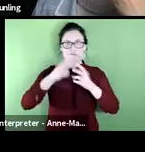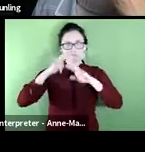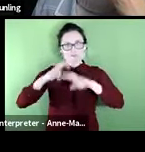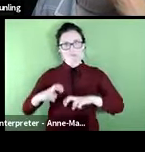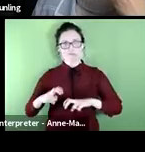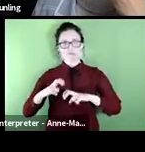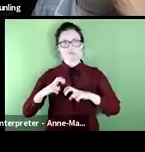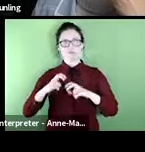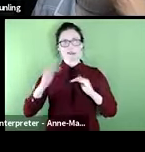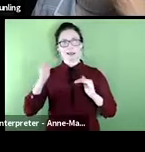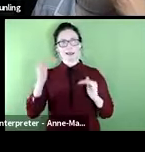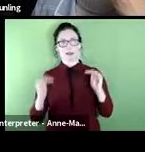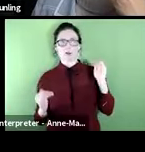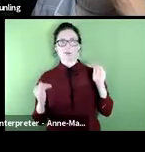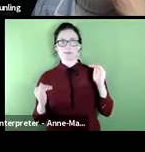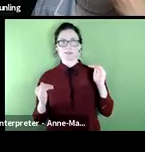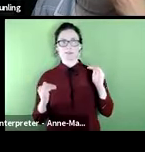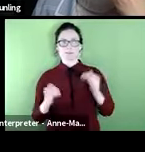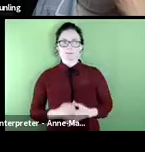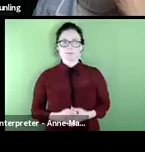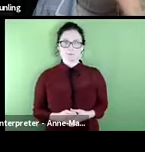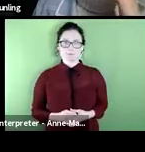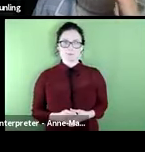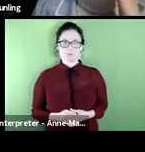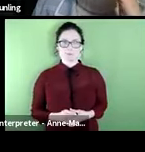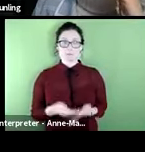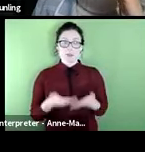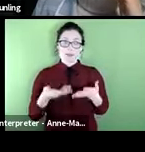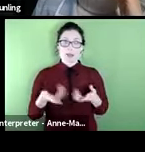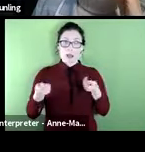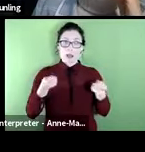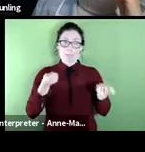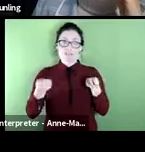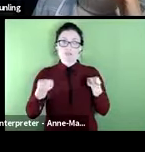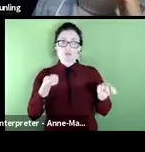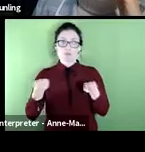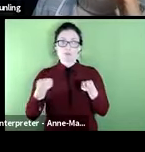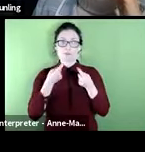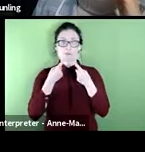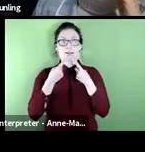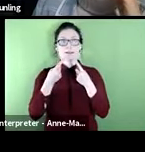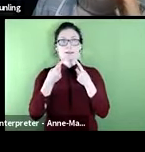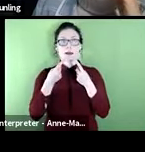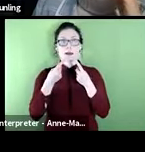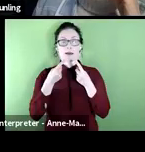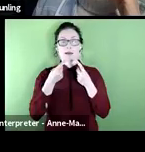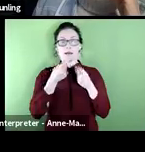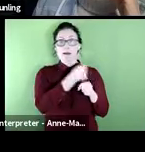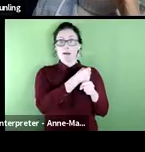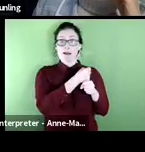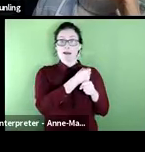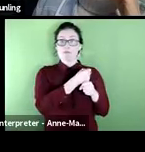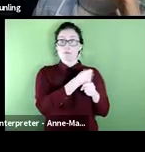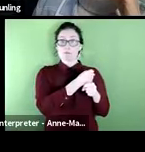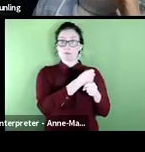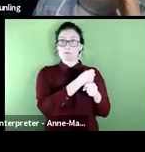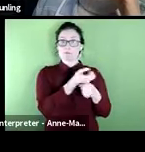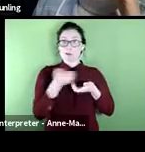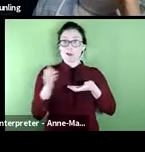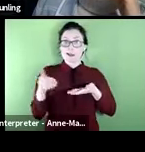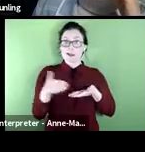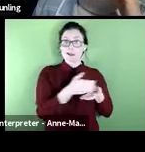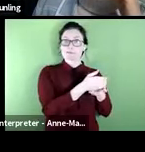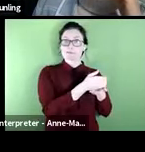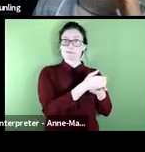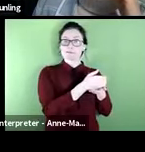now some administrative data collected by the government agency